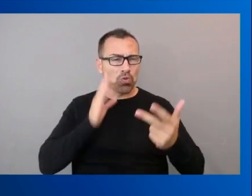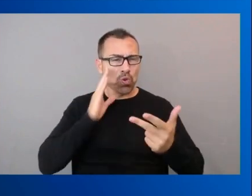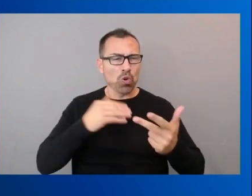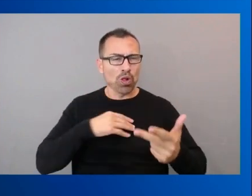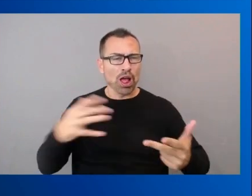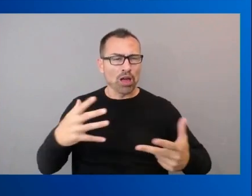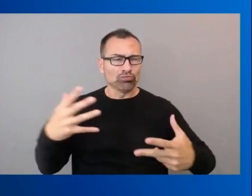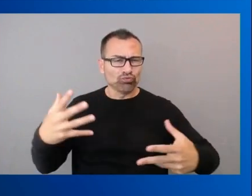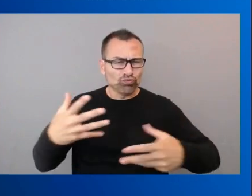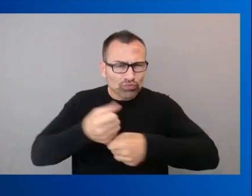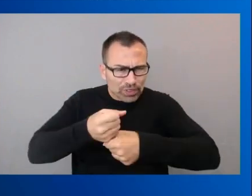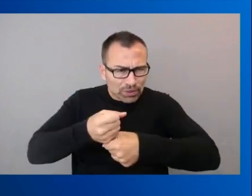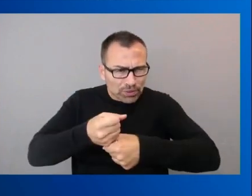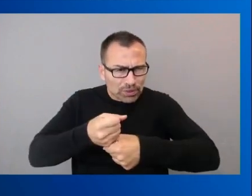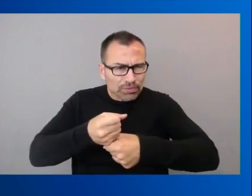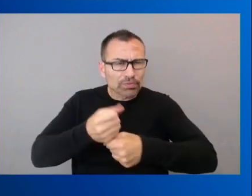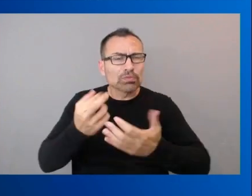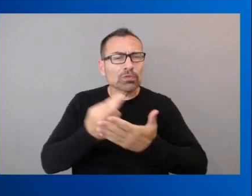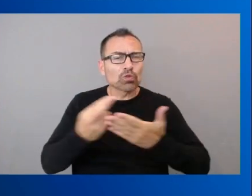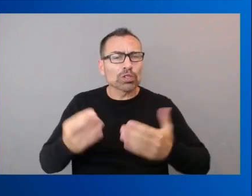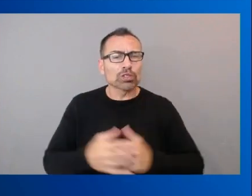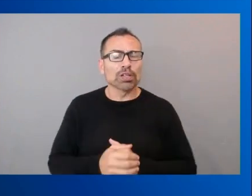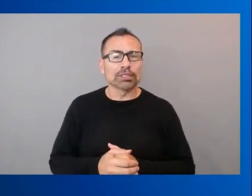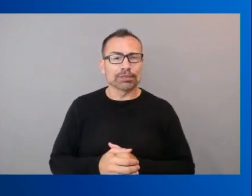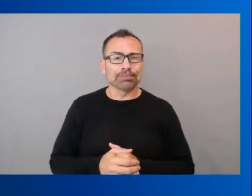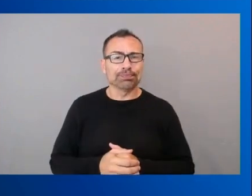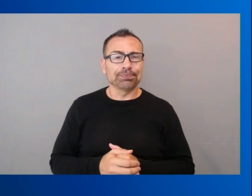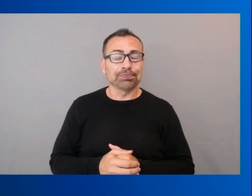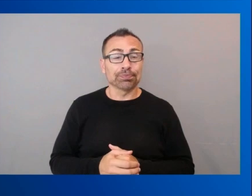Now, where do the problems start? As we have this kind